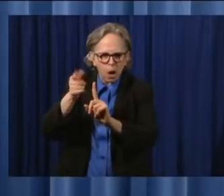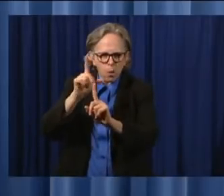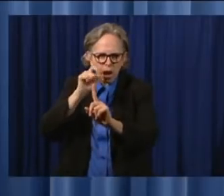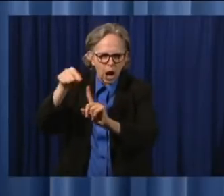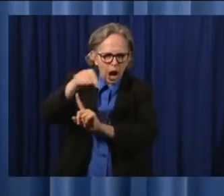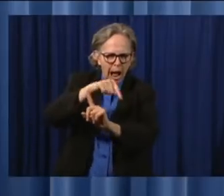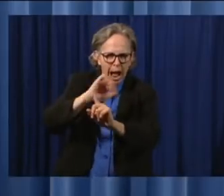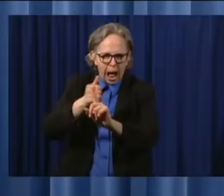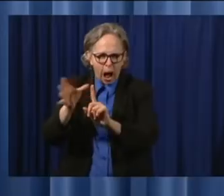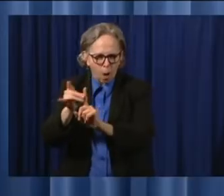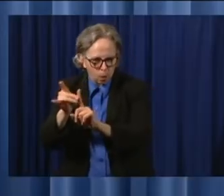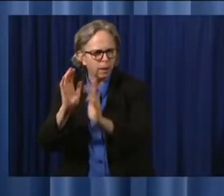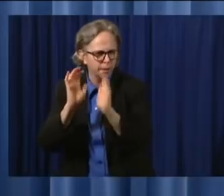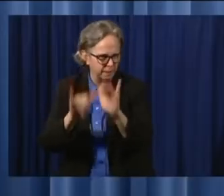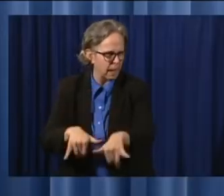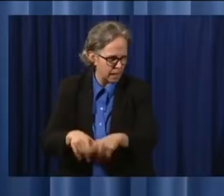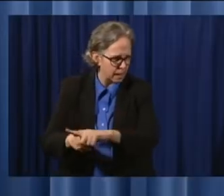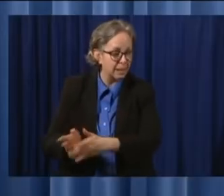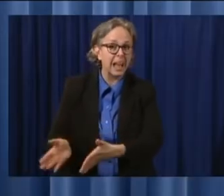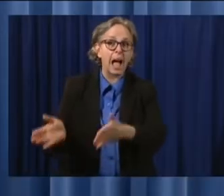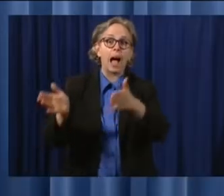testing. But